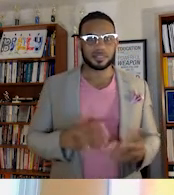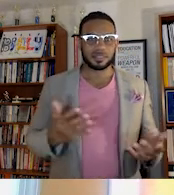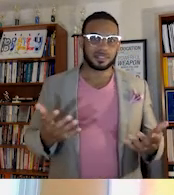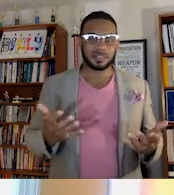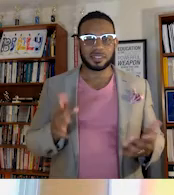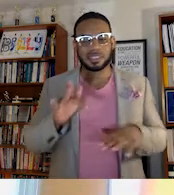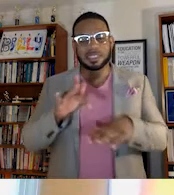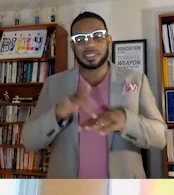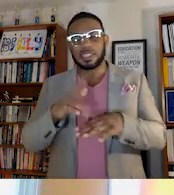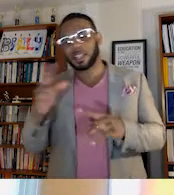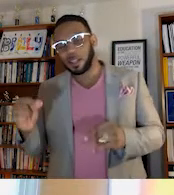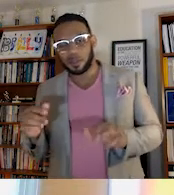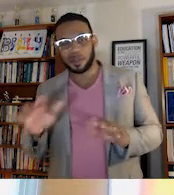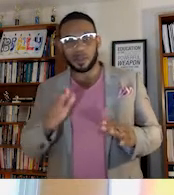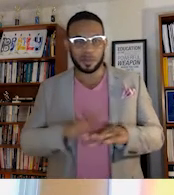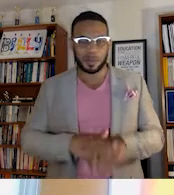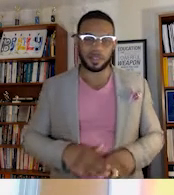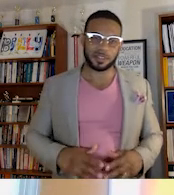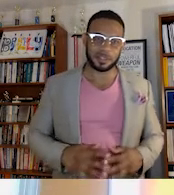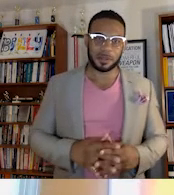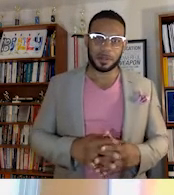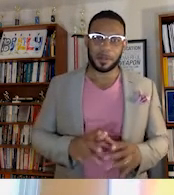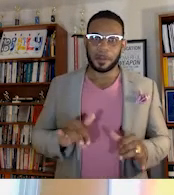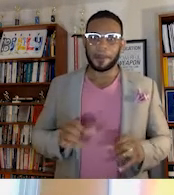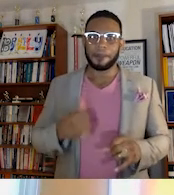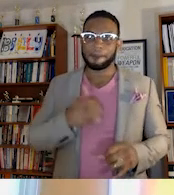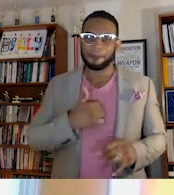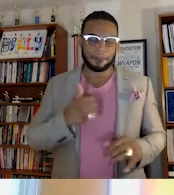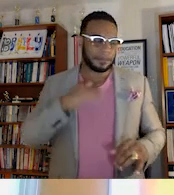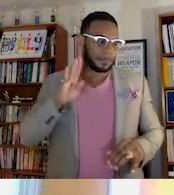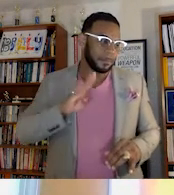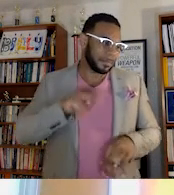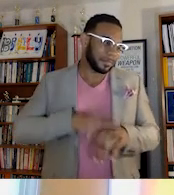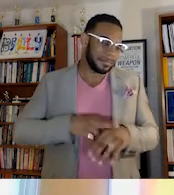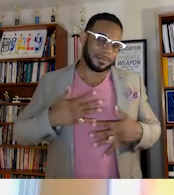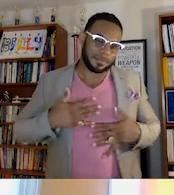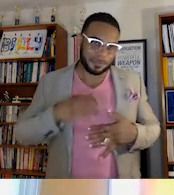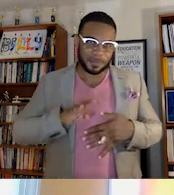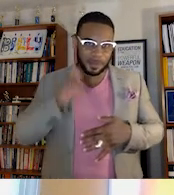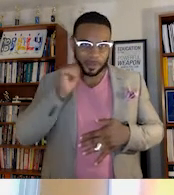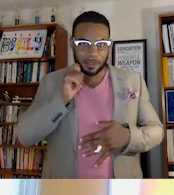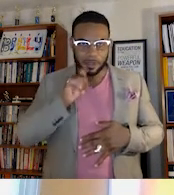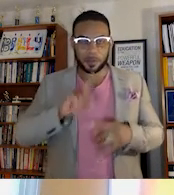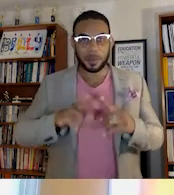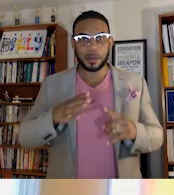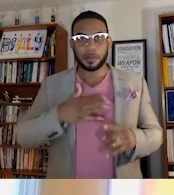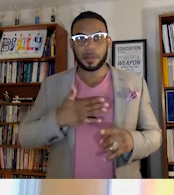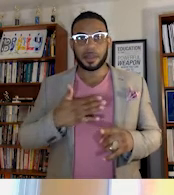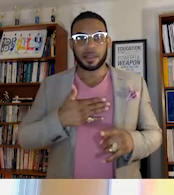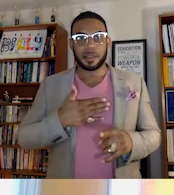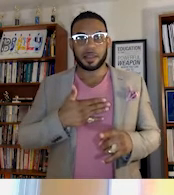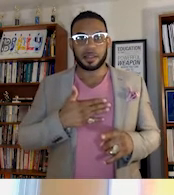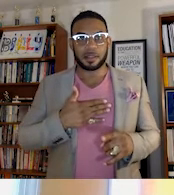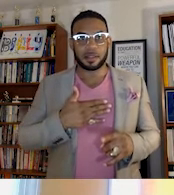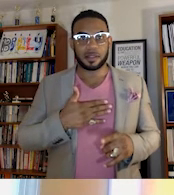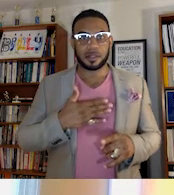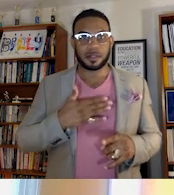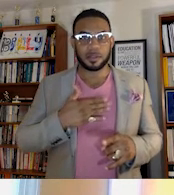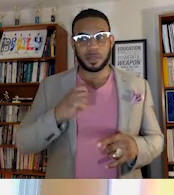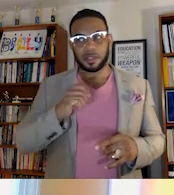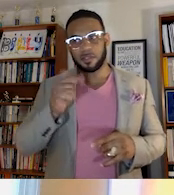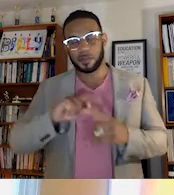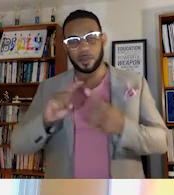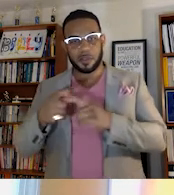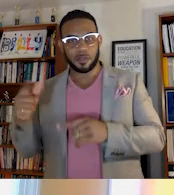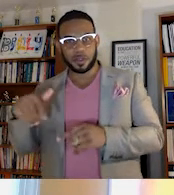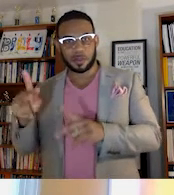It's touch and go on Gates Avenue, but yeah, I'm sorry, I'm a Brooklyn native, Brooklyn girl. All right. But me and a couple of my